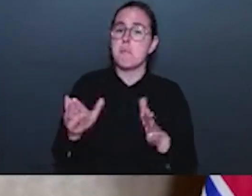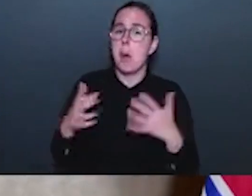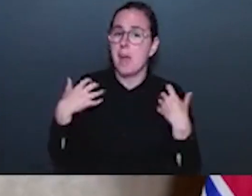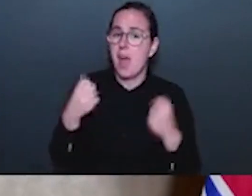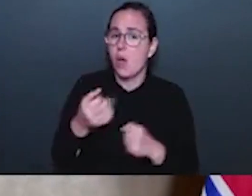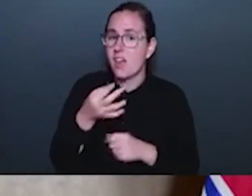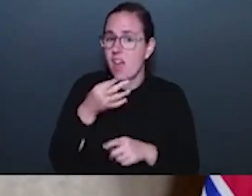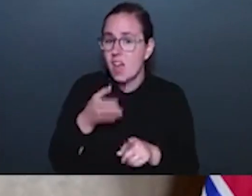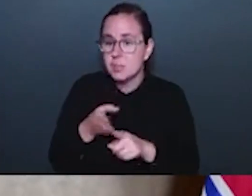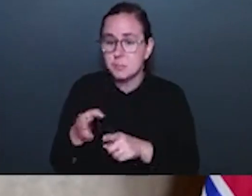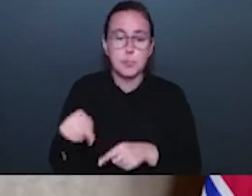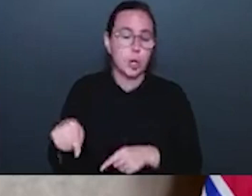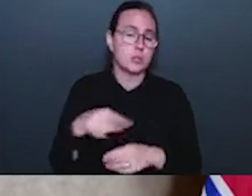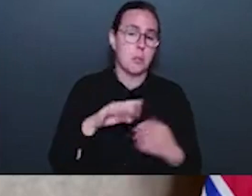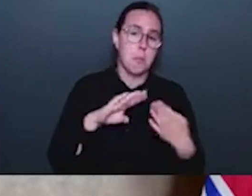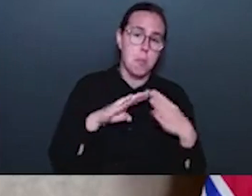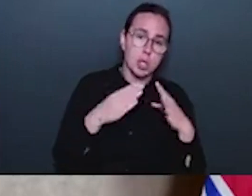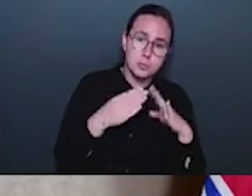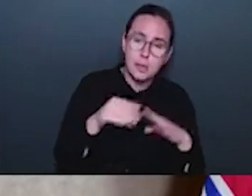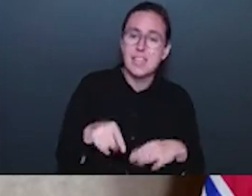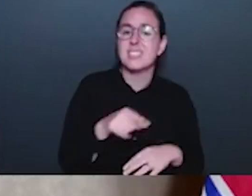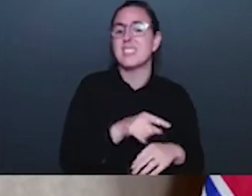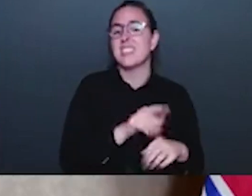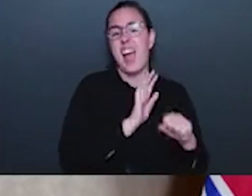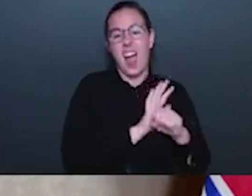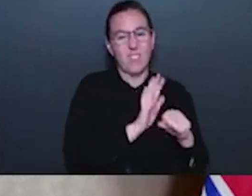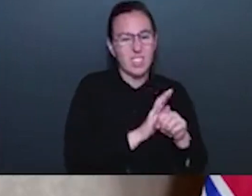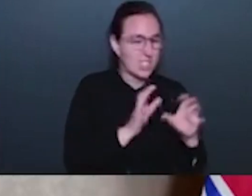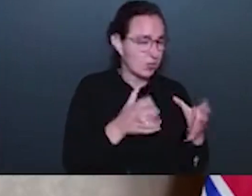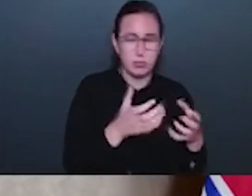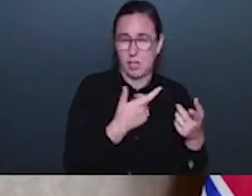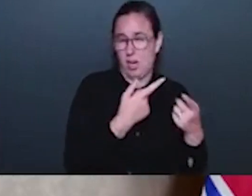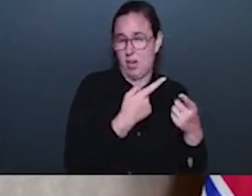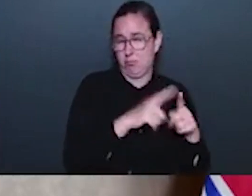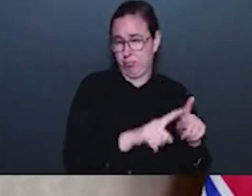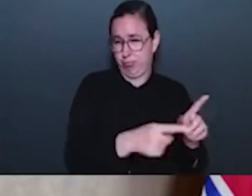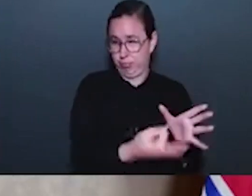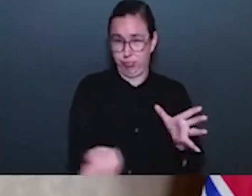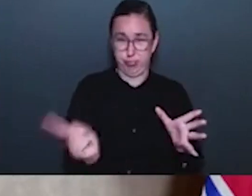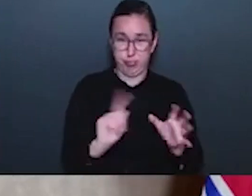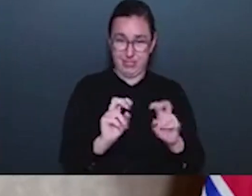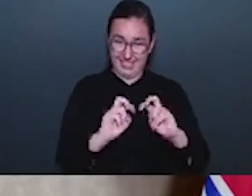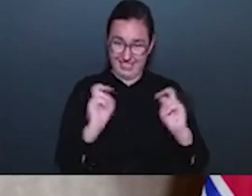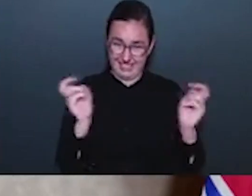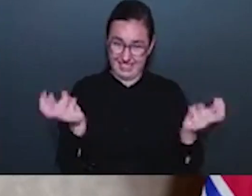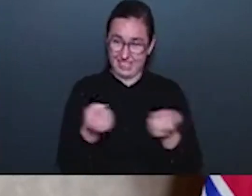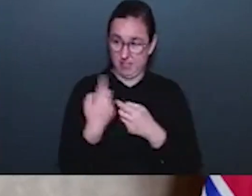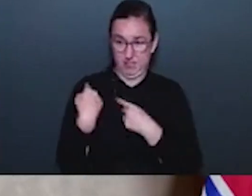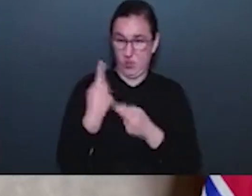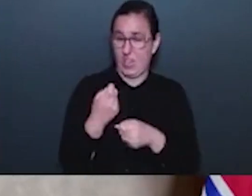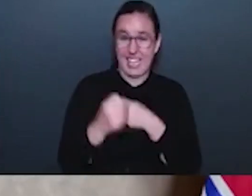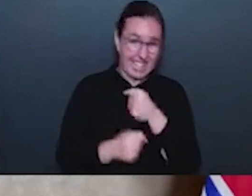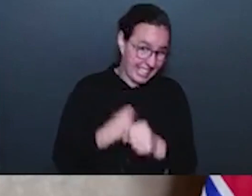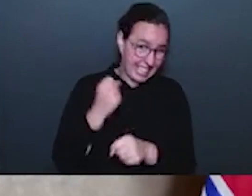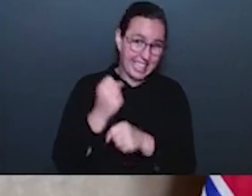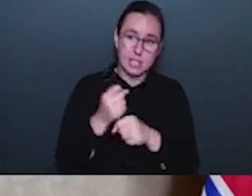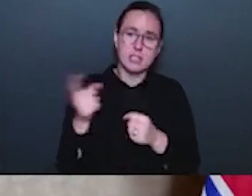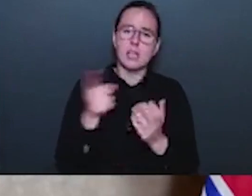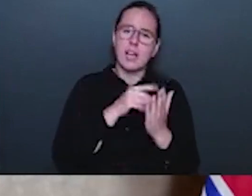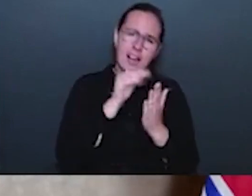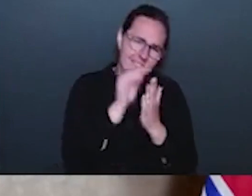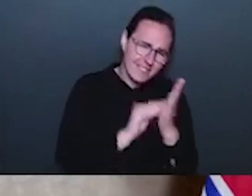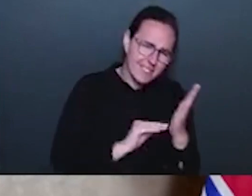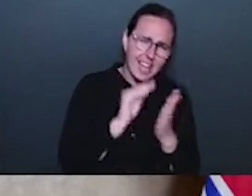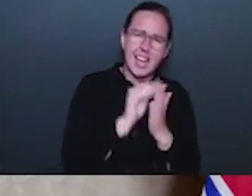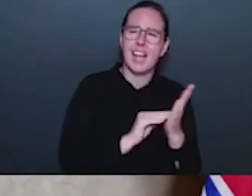to Health Canada. Their voices have helped shepherd us through this process, and we will continue to